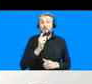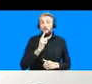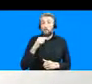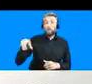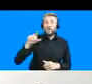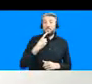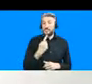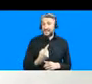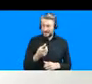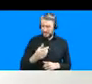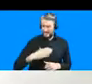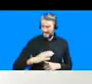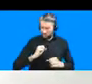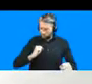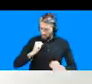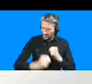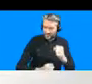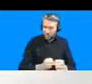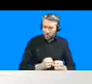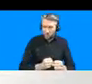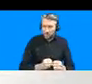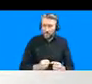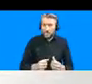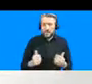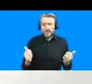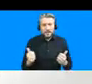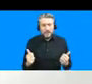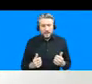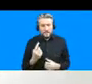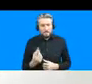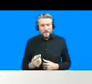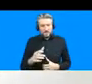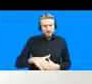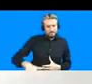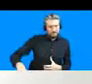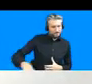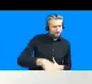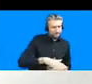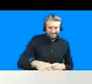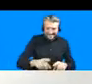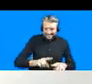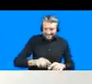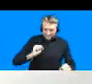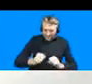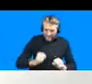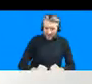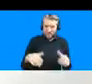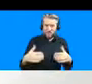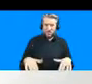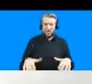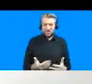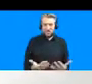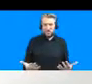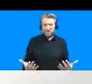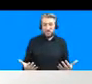alteration of societal relationships with and within the built environment some require enormous redirection of